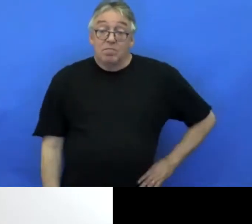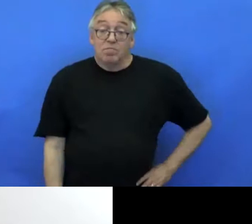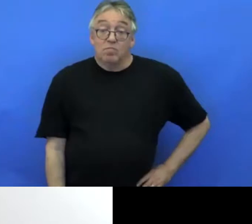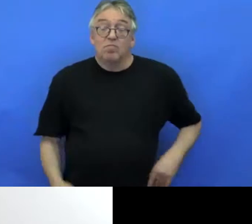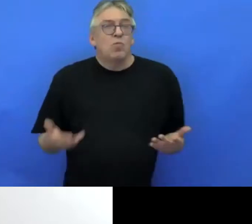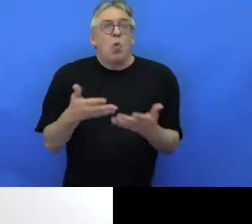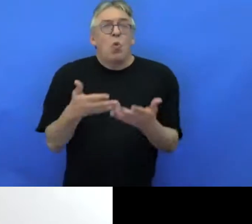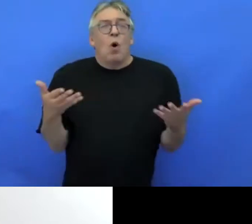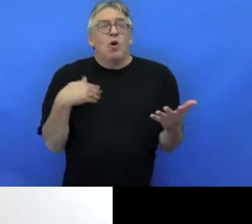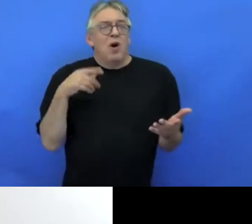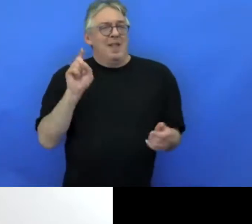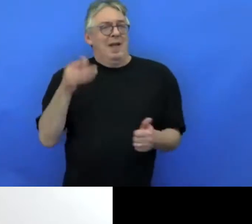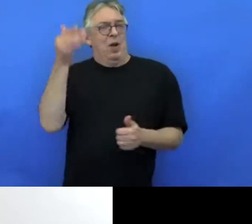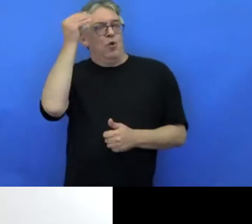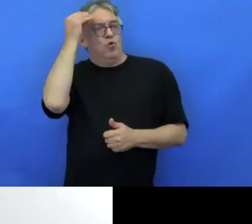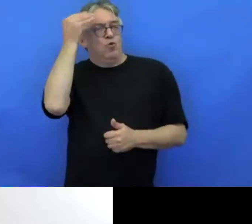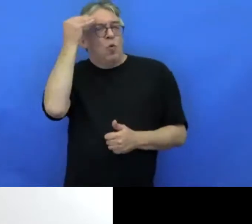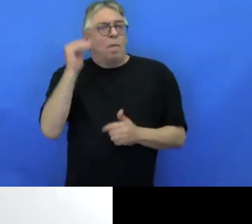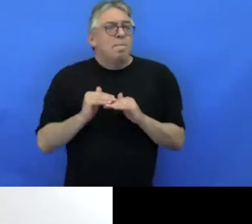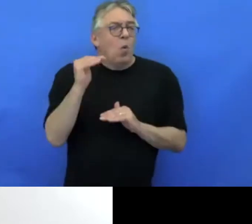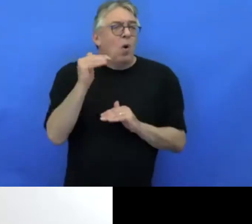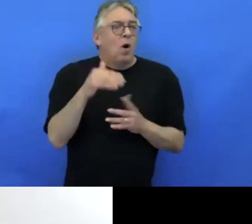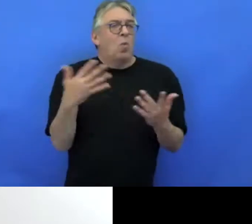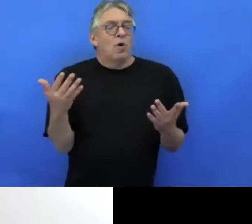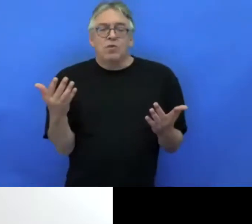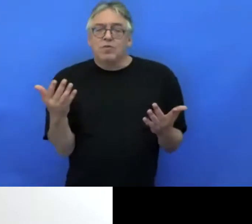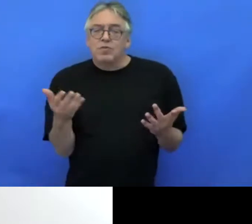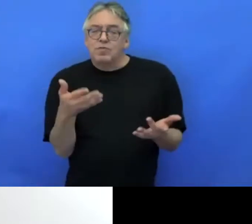to be developing to move things forward?